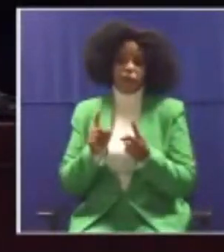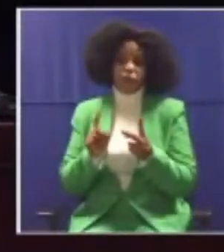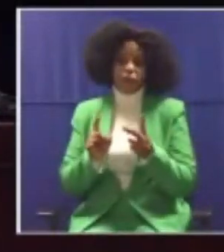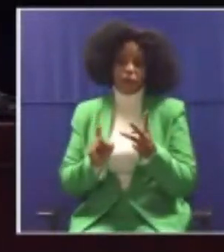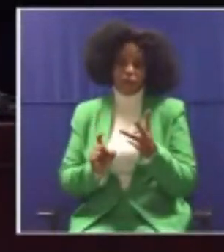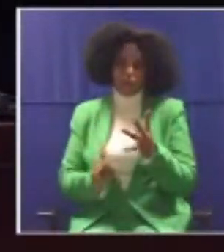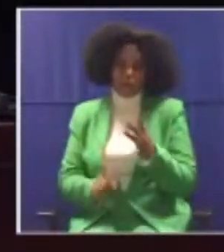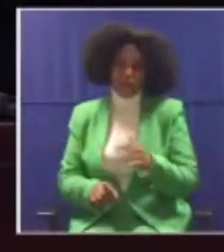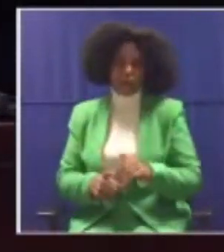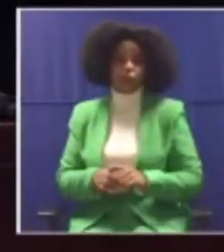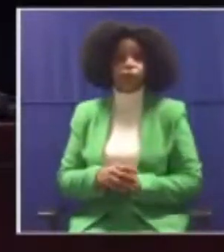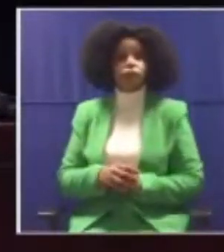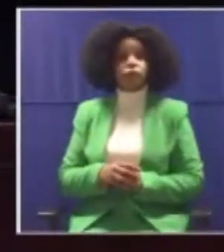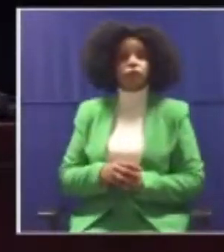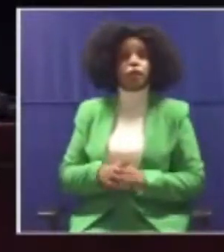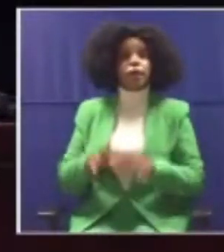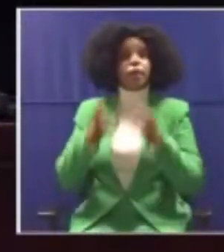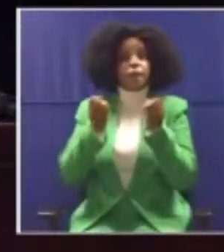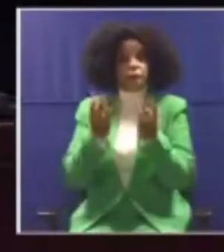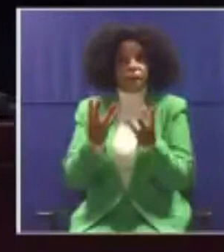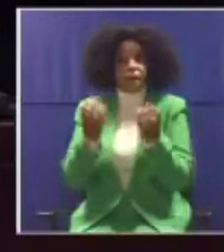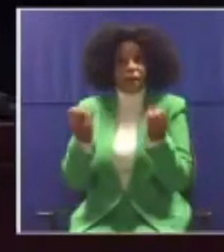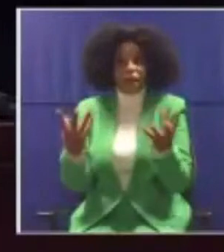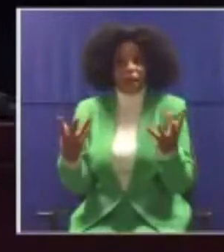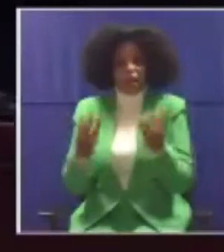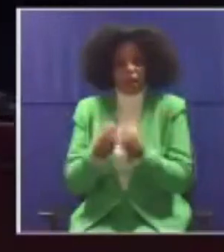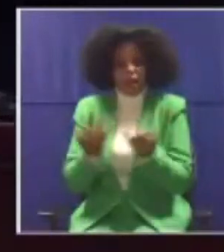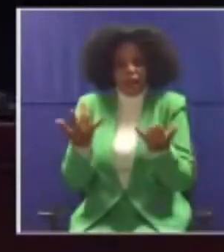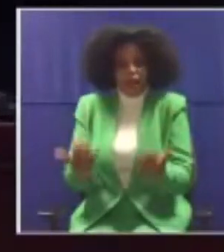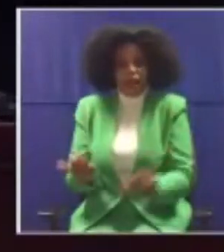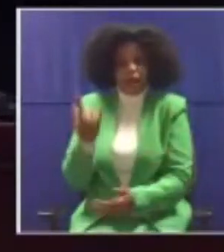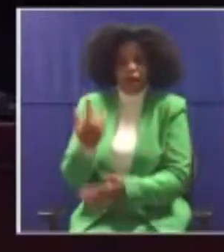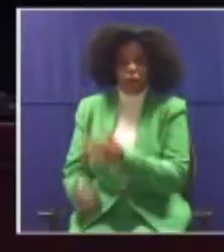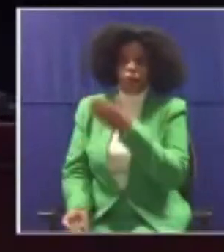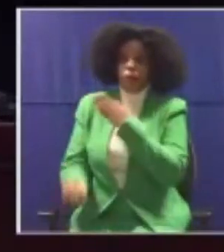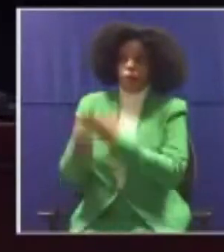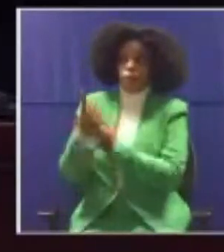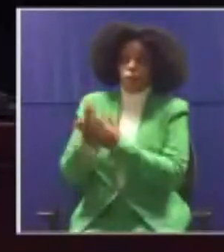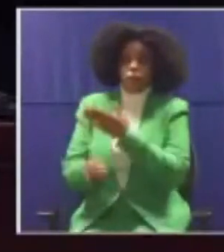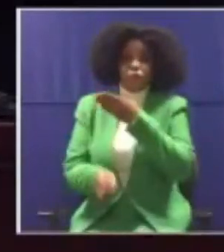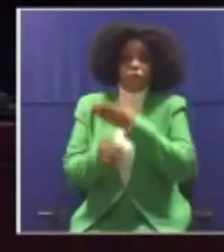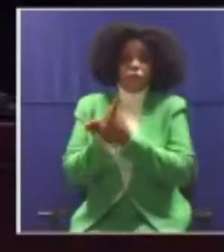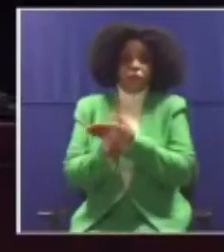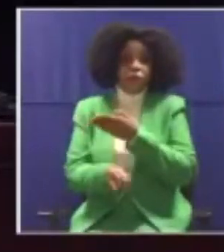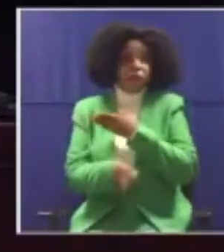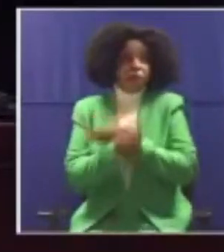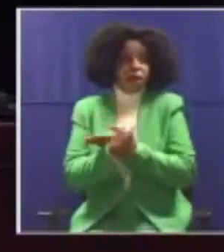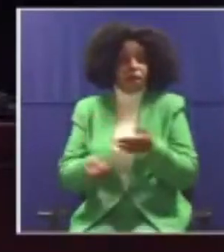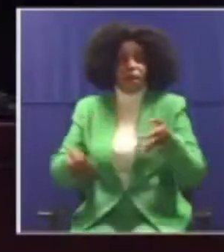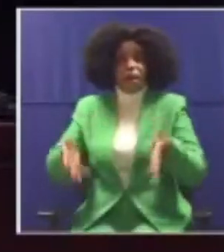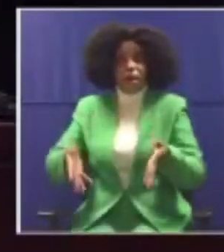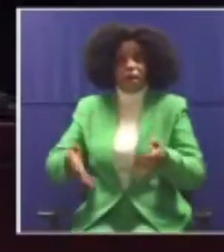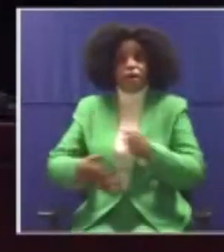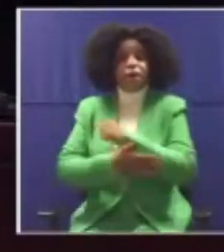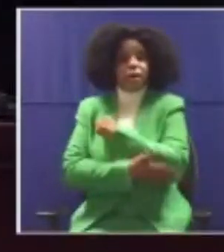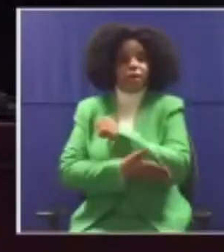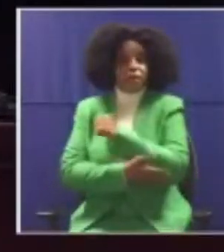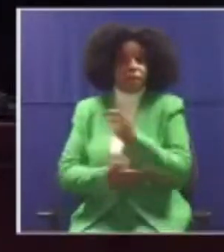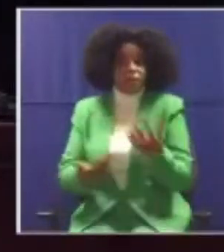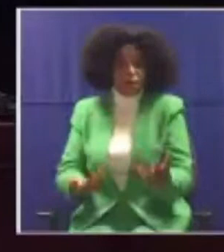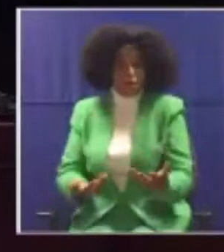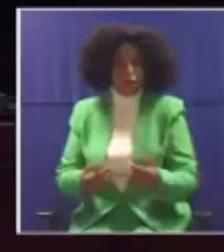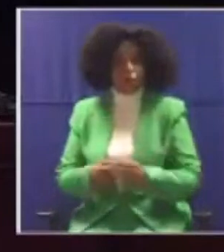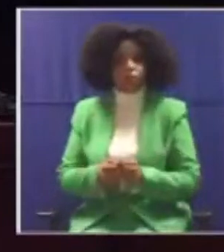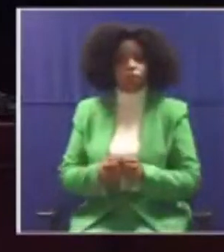Many of the social ills that we are grappling with as a country are a result of